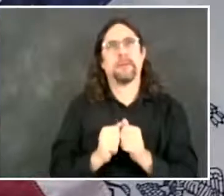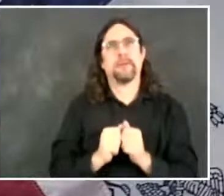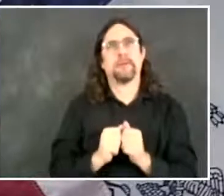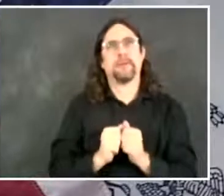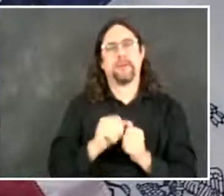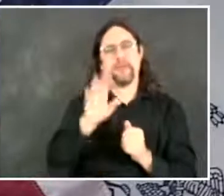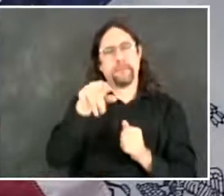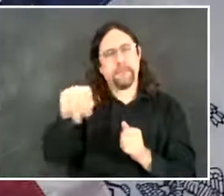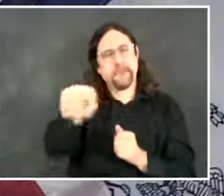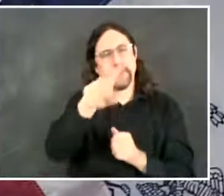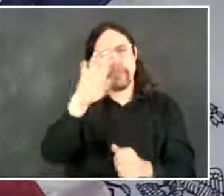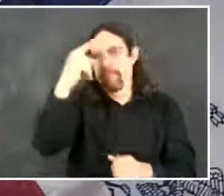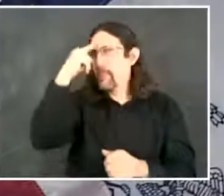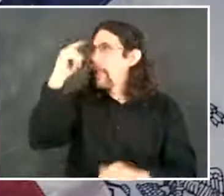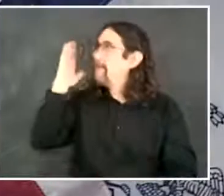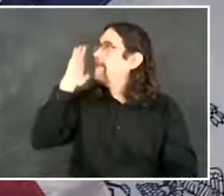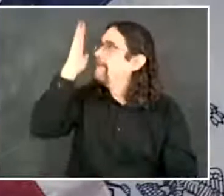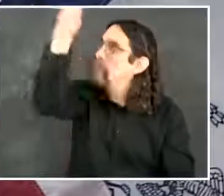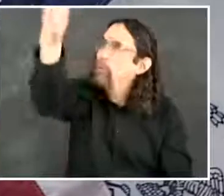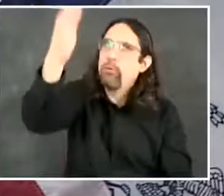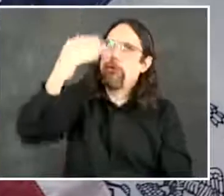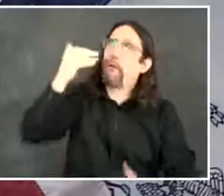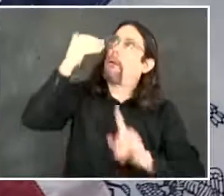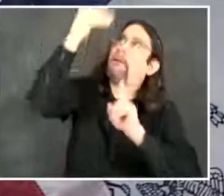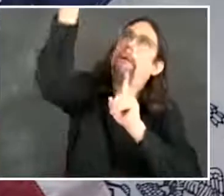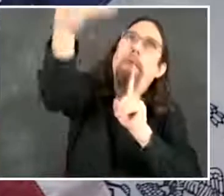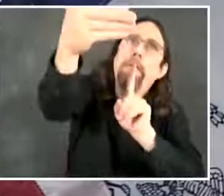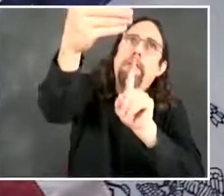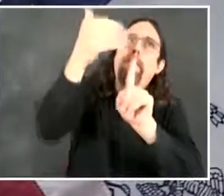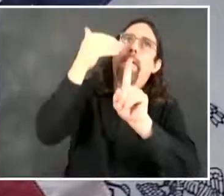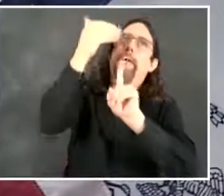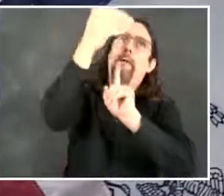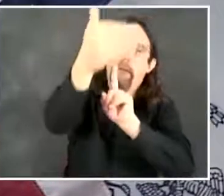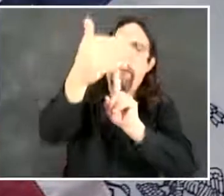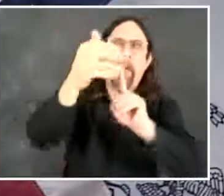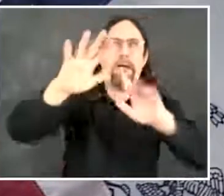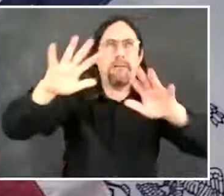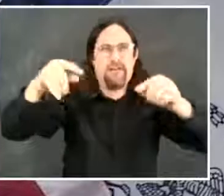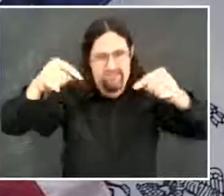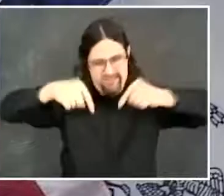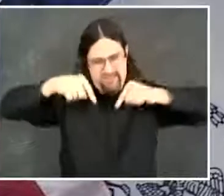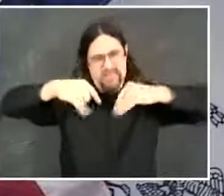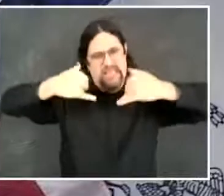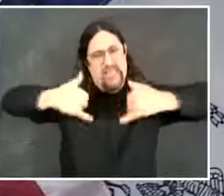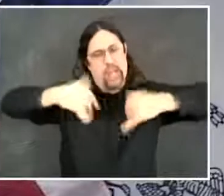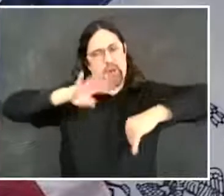broken up by the NYPD. We're circling back to Jacob from the Jewish Insider.